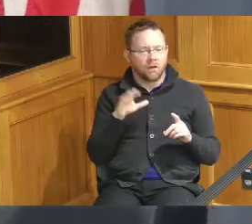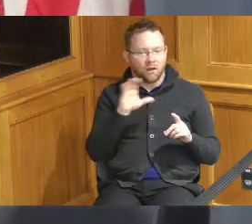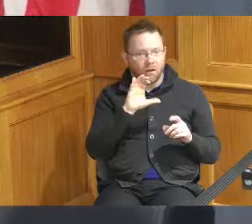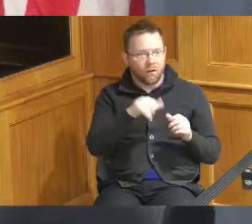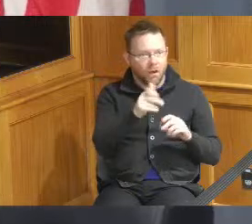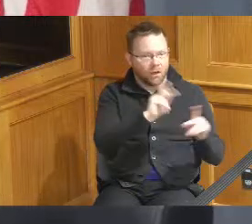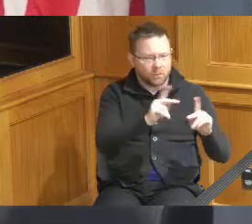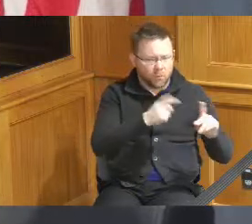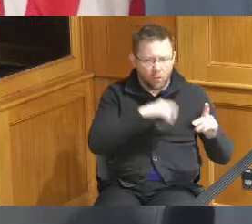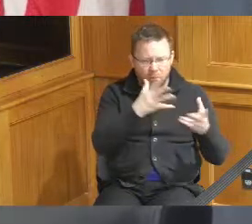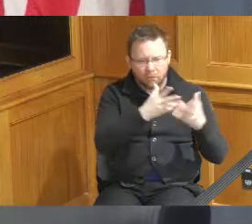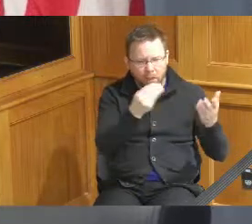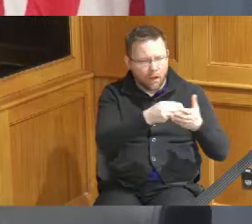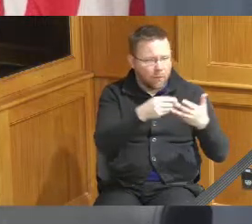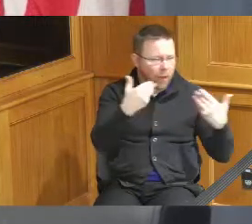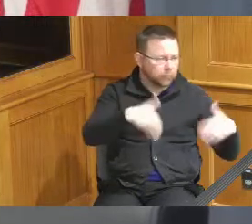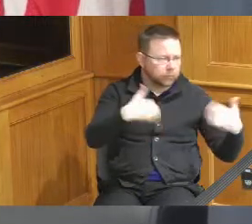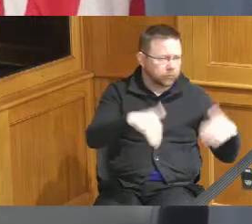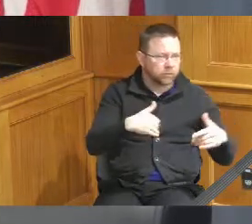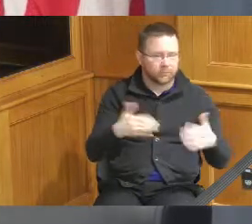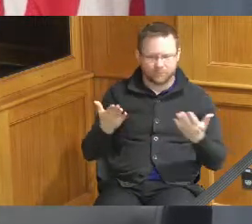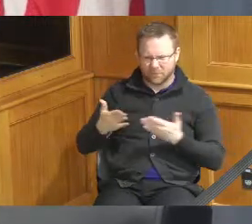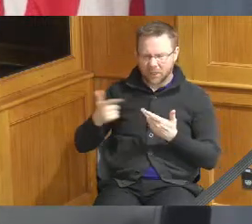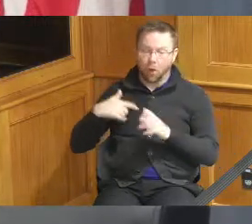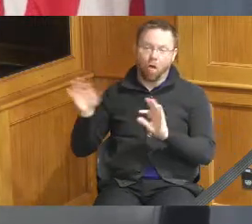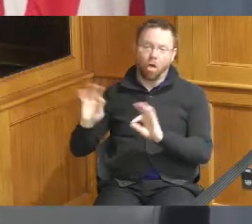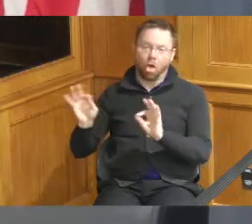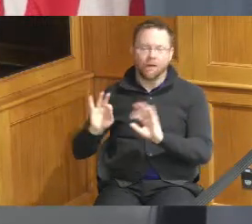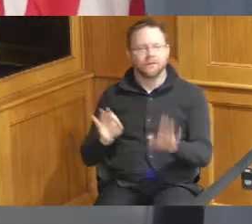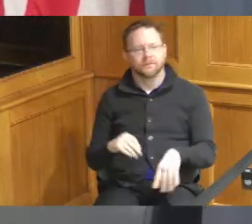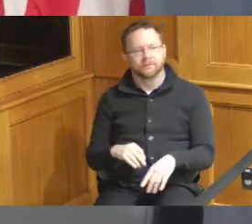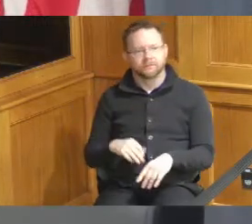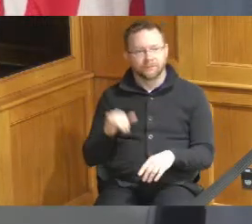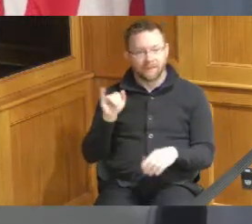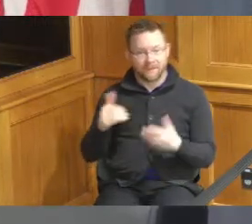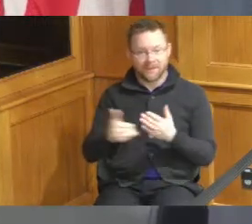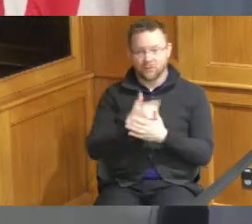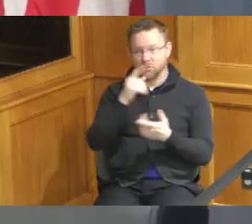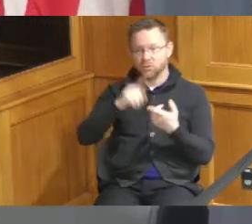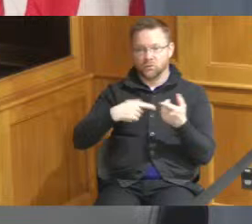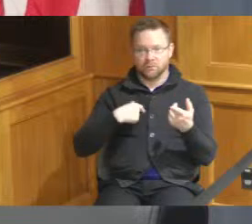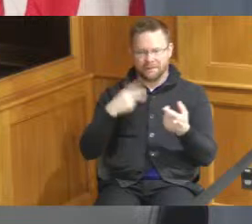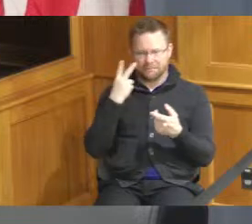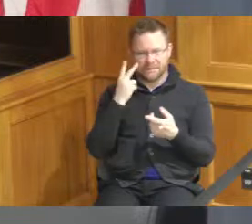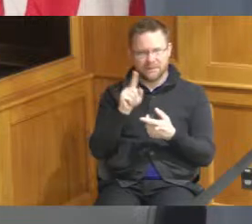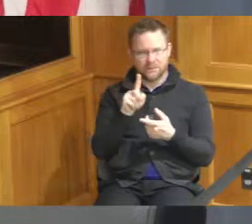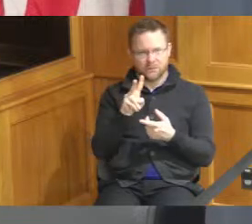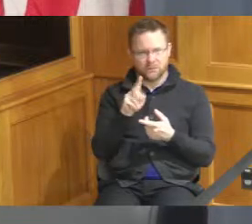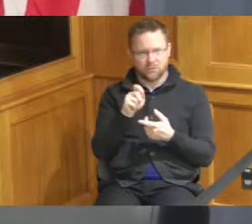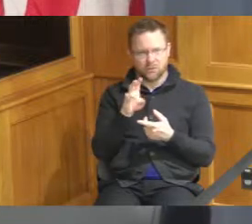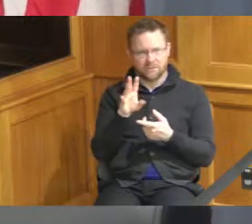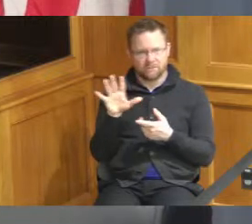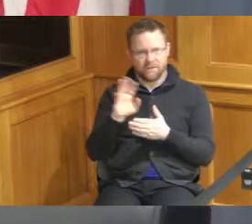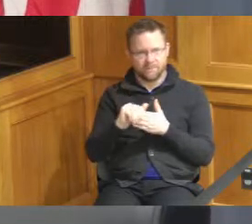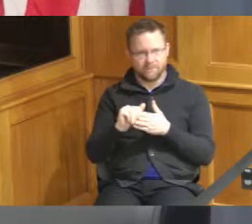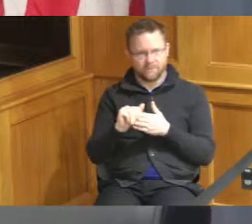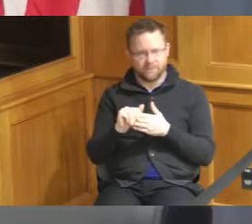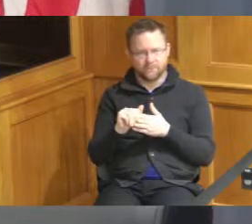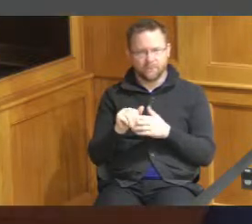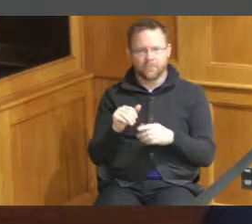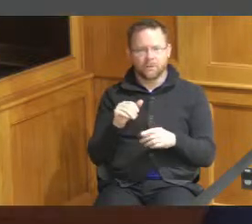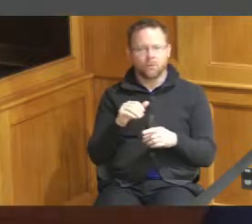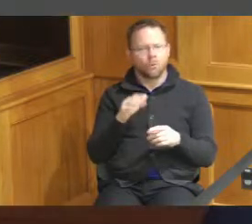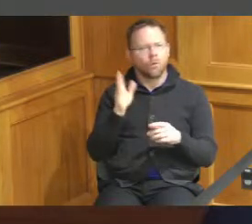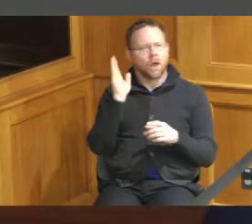say, it's a lot of money. No, but I'm when trying we to come answer. here, I'm trying to answer. yeah, I would because this is new for me to see the 2.75. Well, it's not. It has